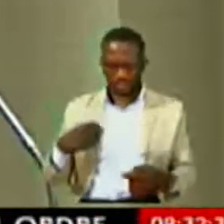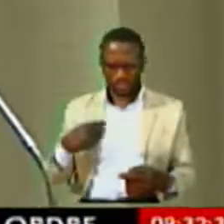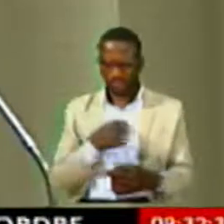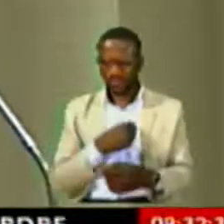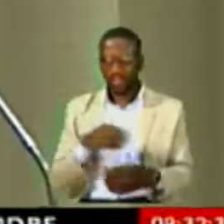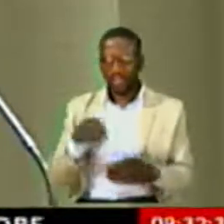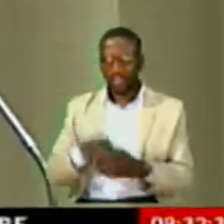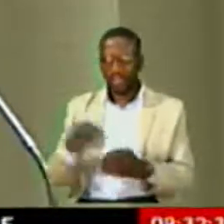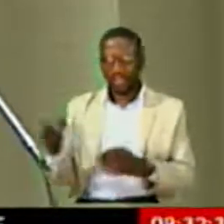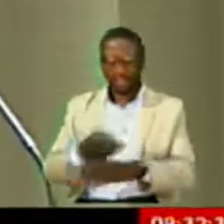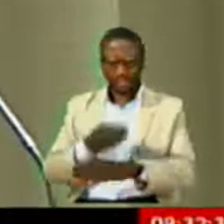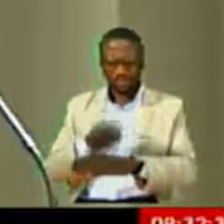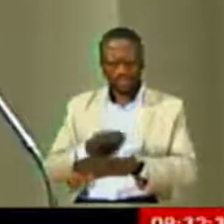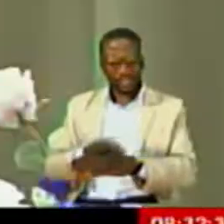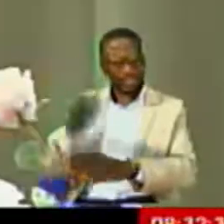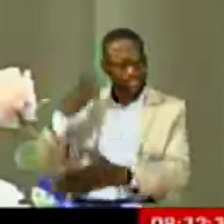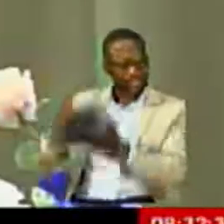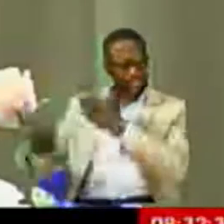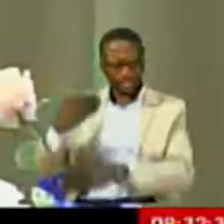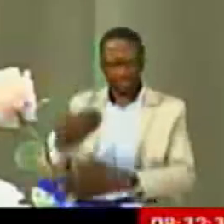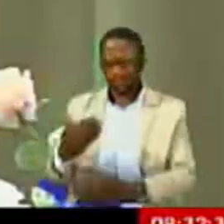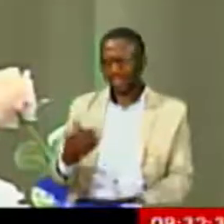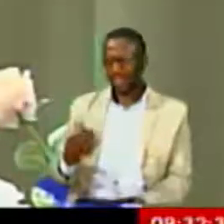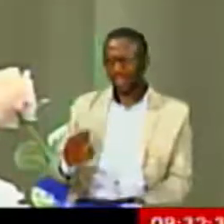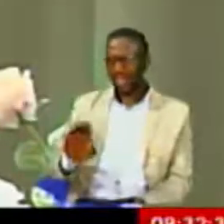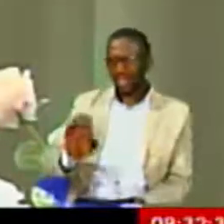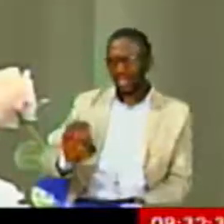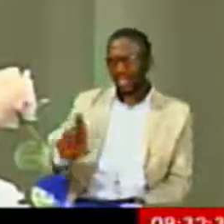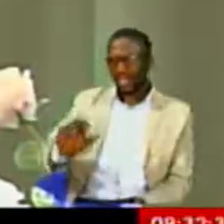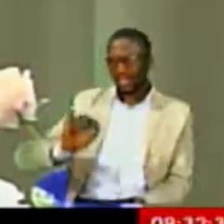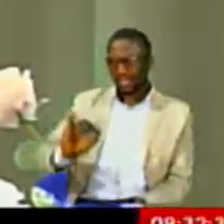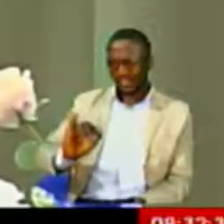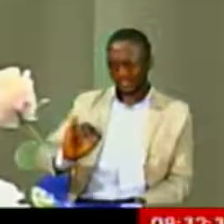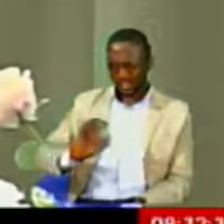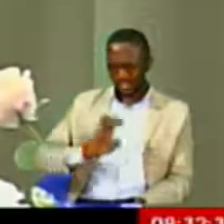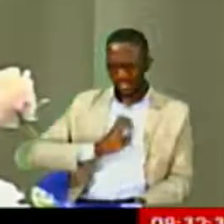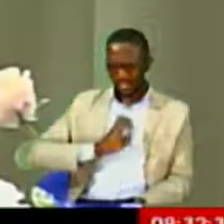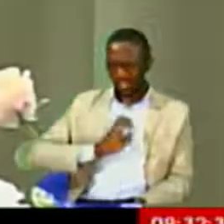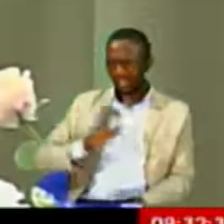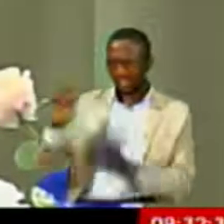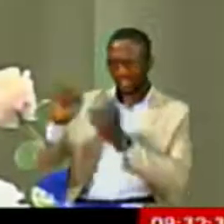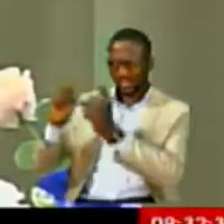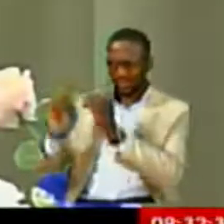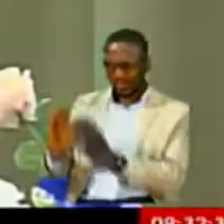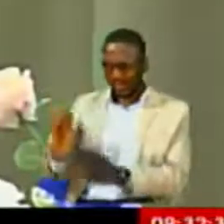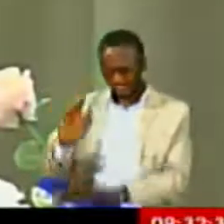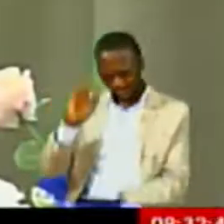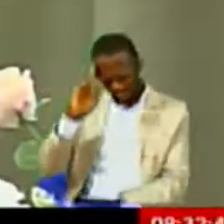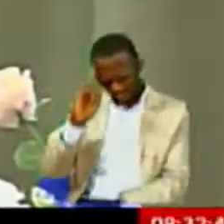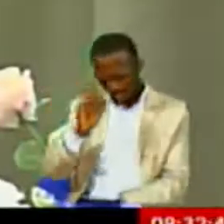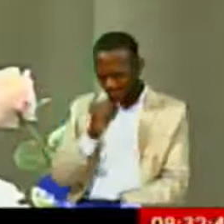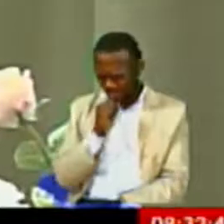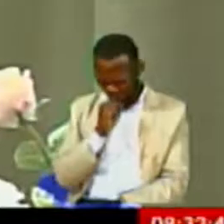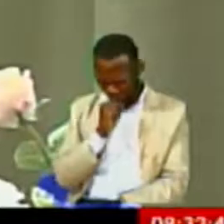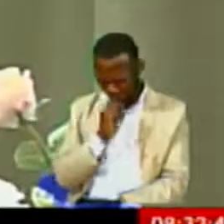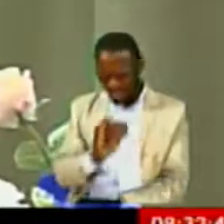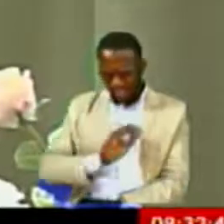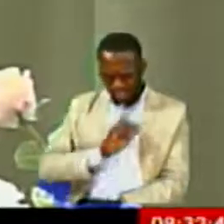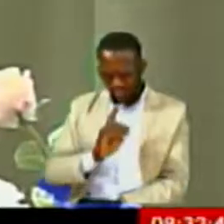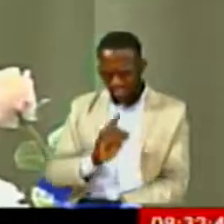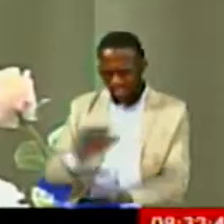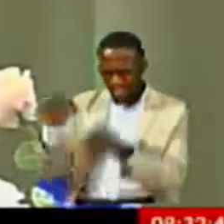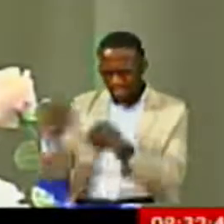time, Élie pensait qu'il était le seul. Elijah thought he was the only one. D'abord, nous voulons dire